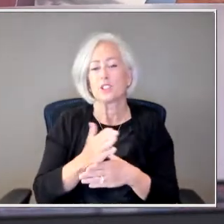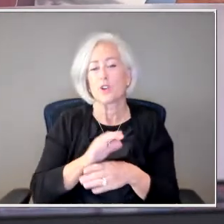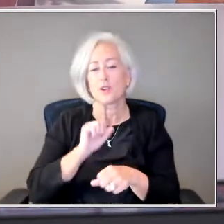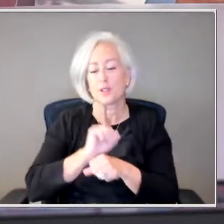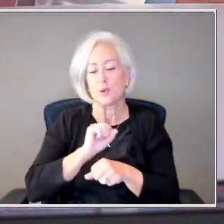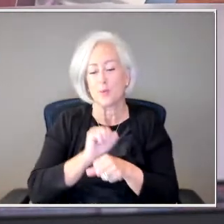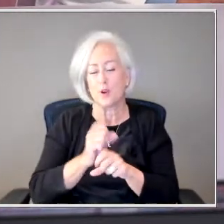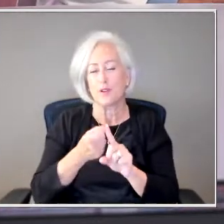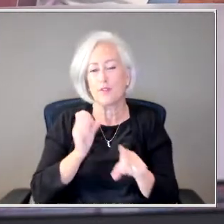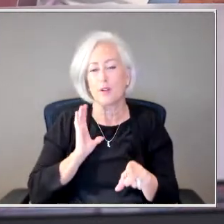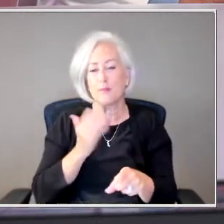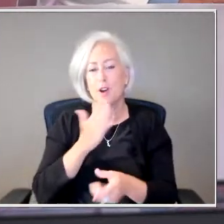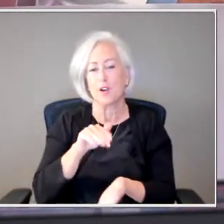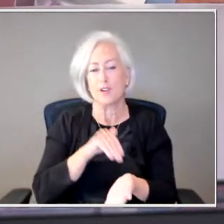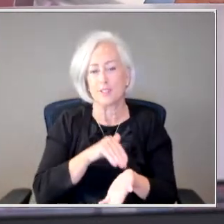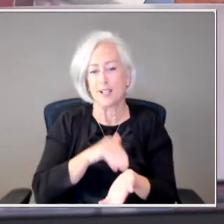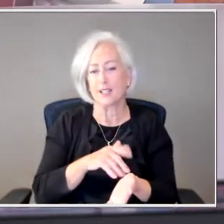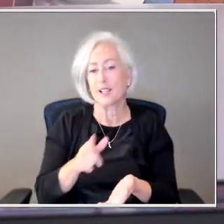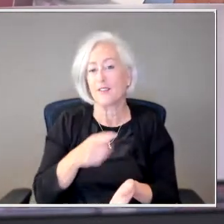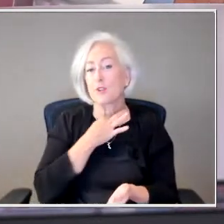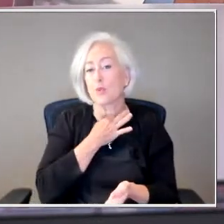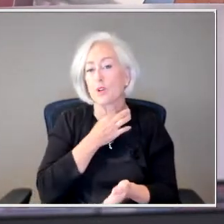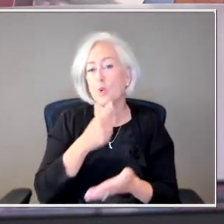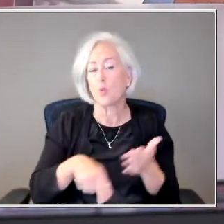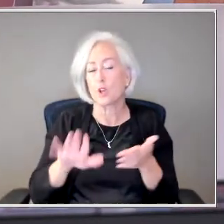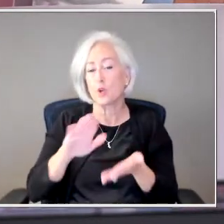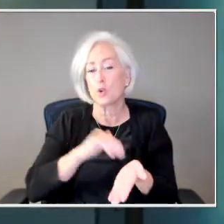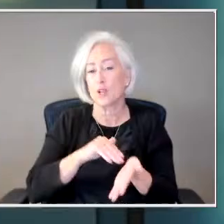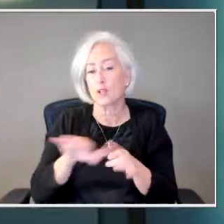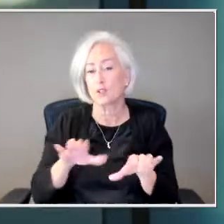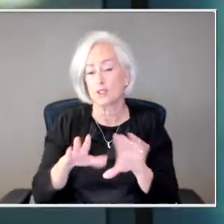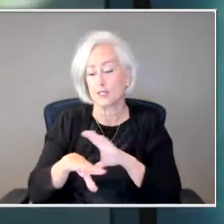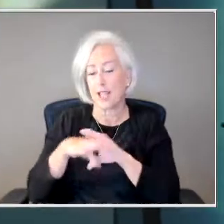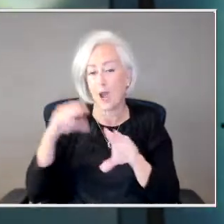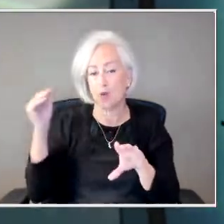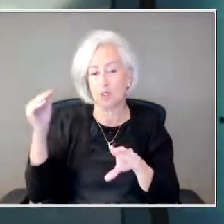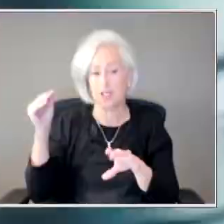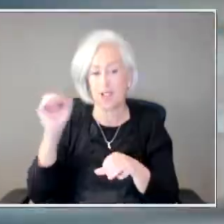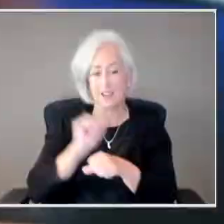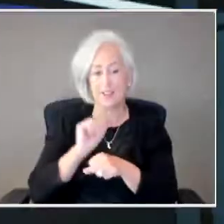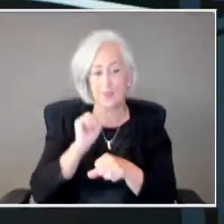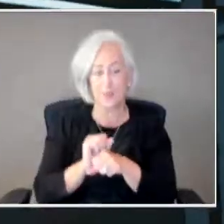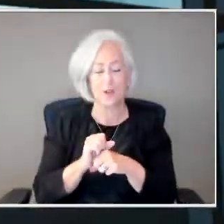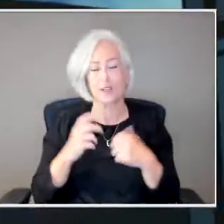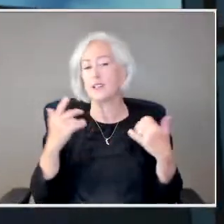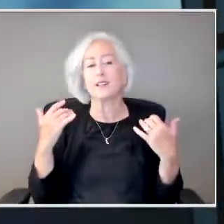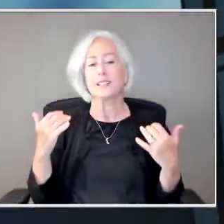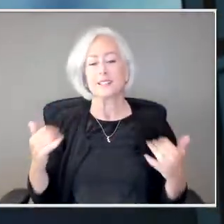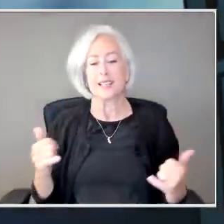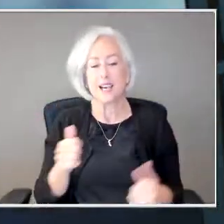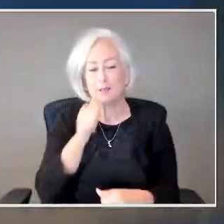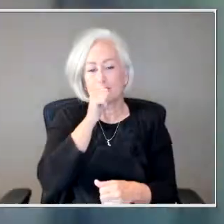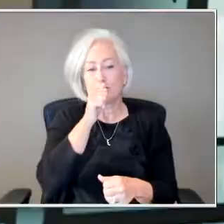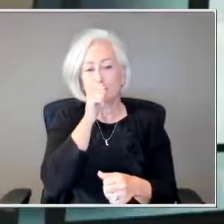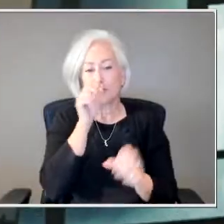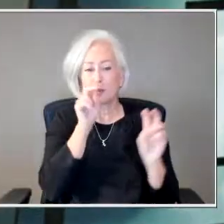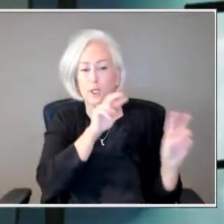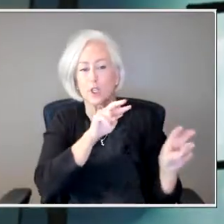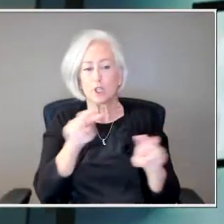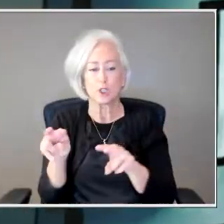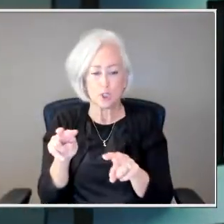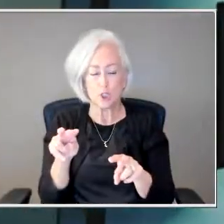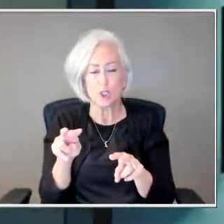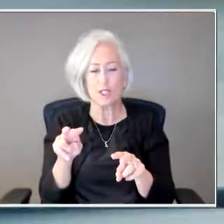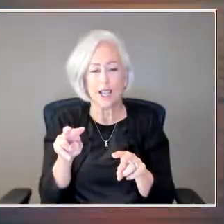system, have you ever wondered what your doctor does outside of work? Now for a secret look into the guardians of healthcare at